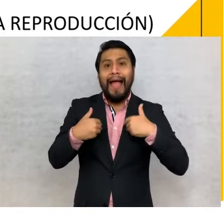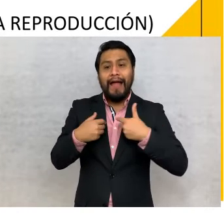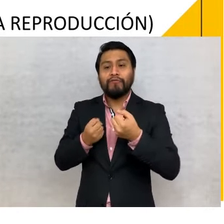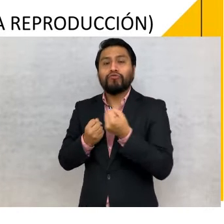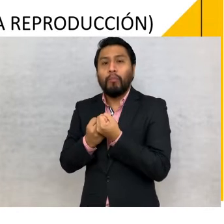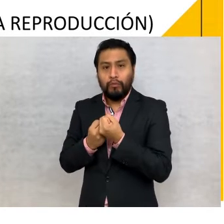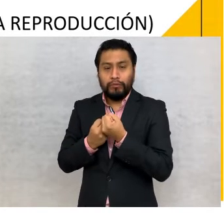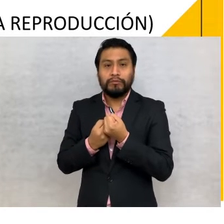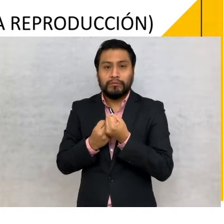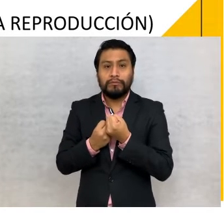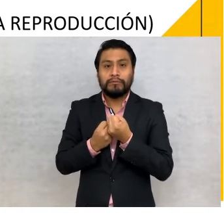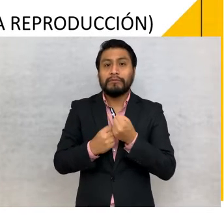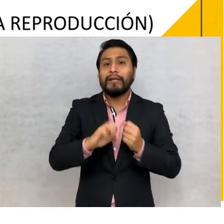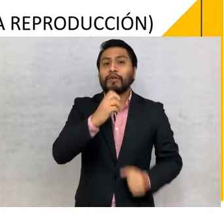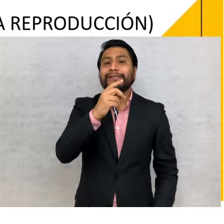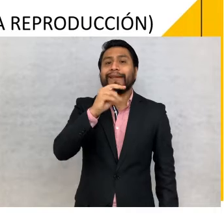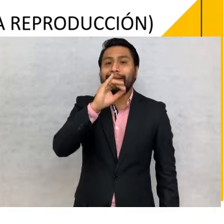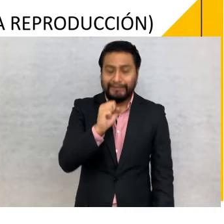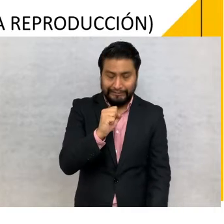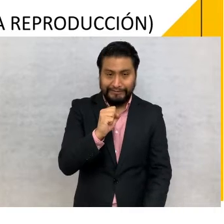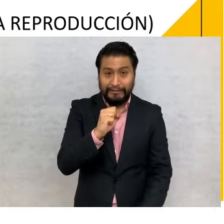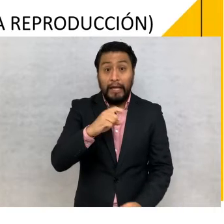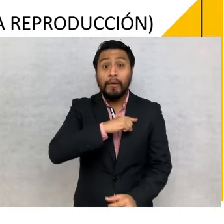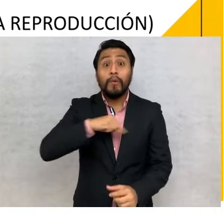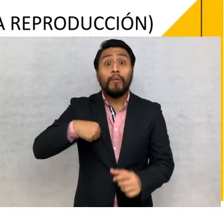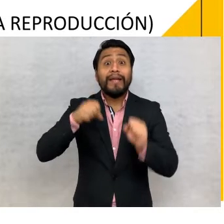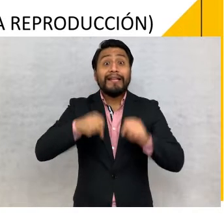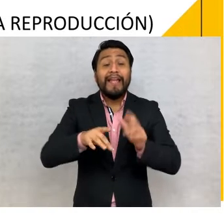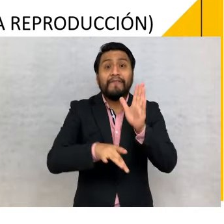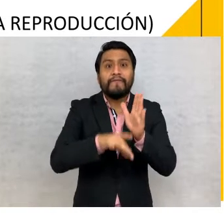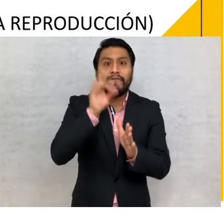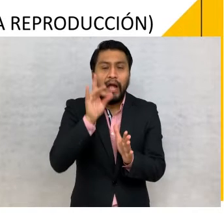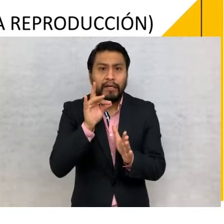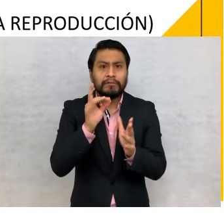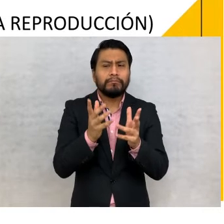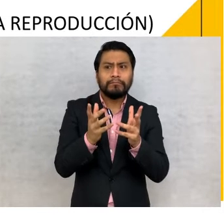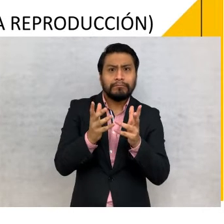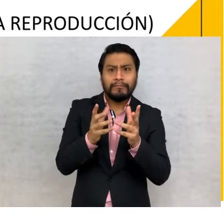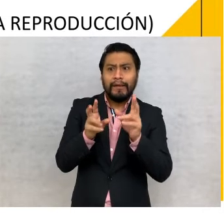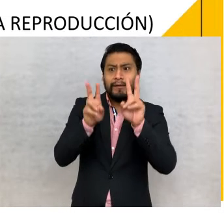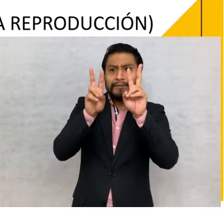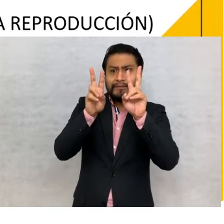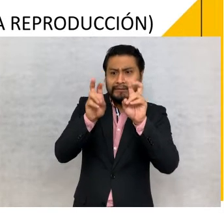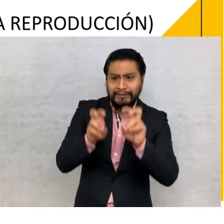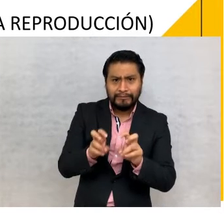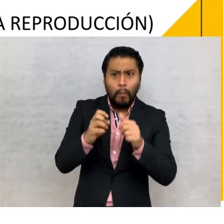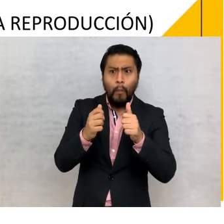eugenics, we are going to find the idea of the identification of beings,